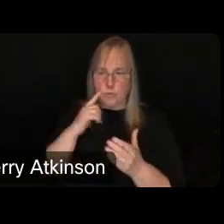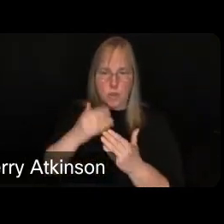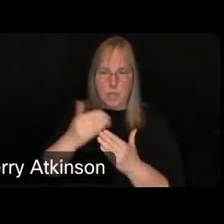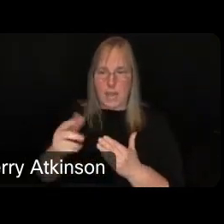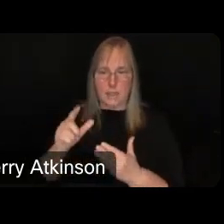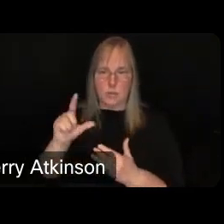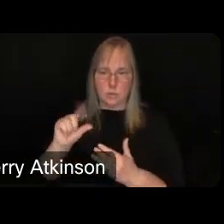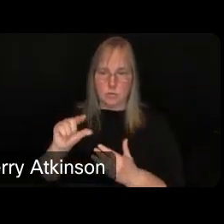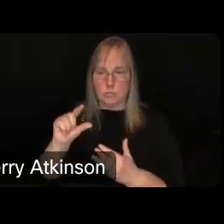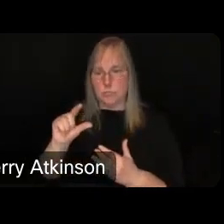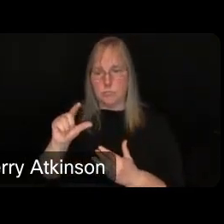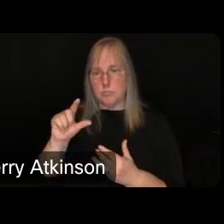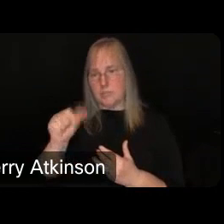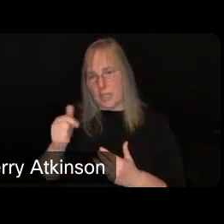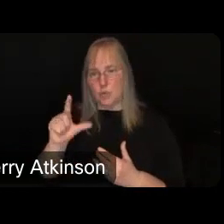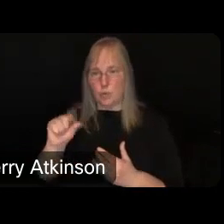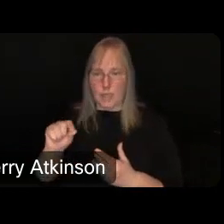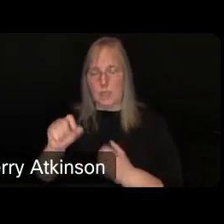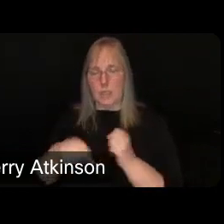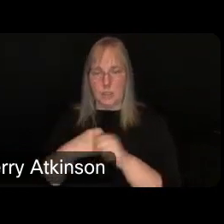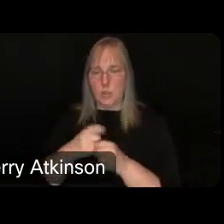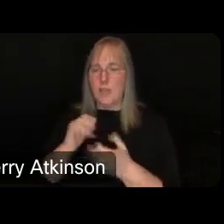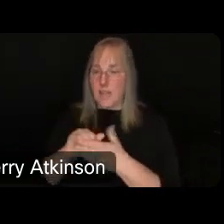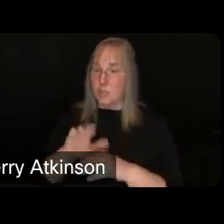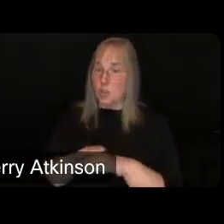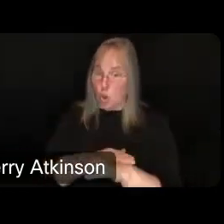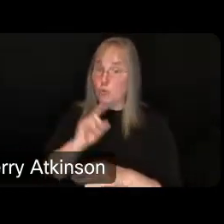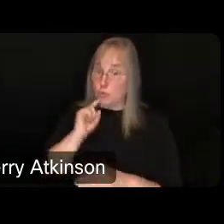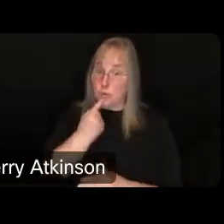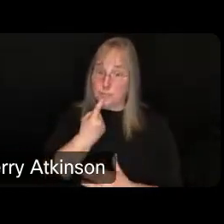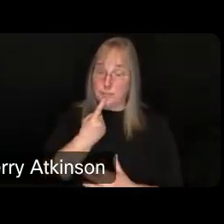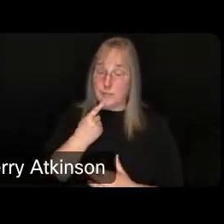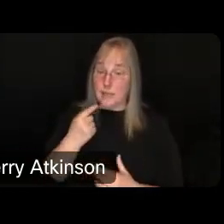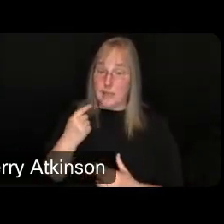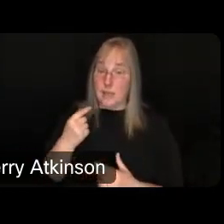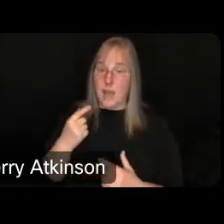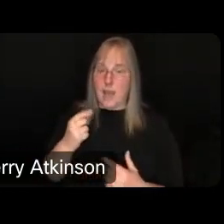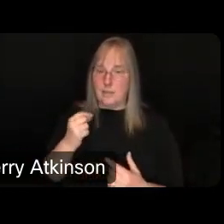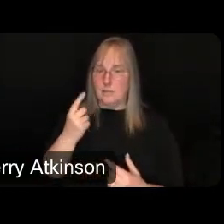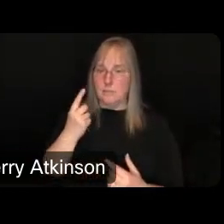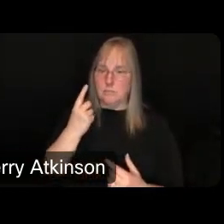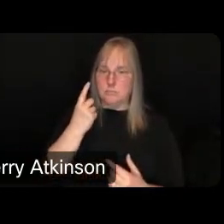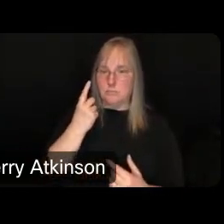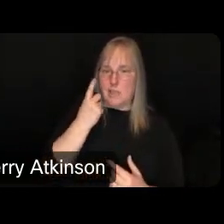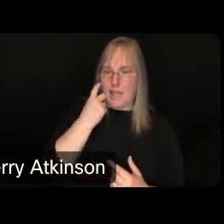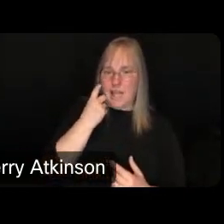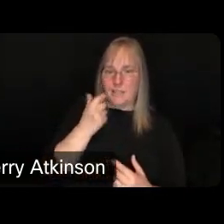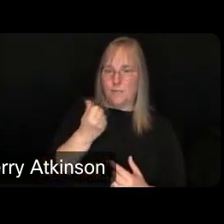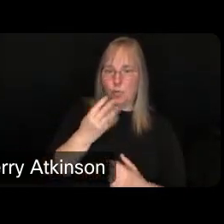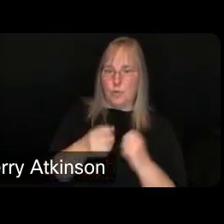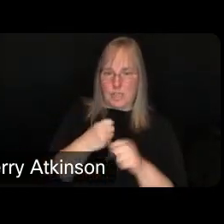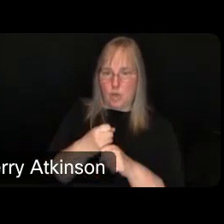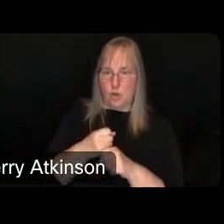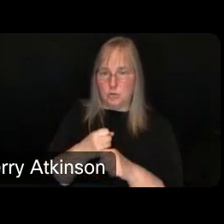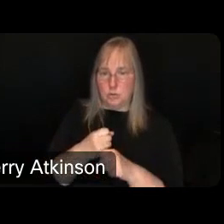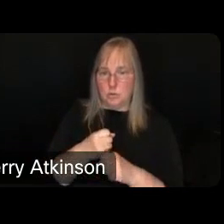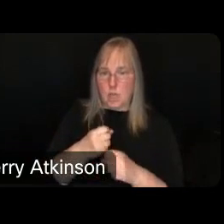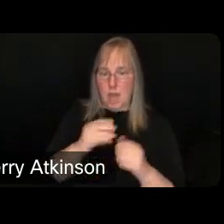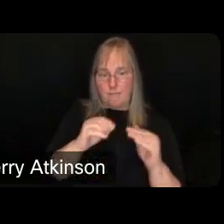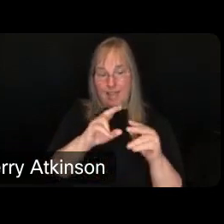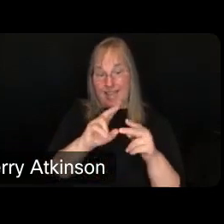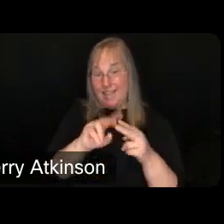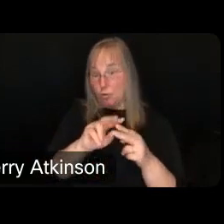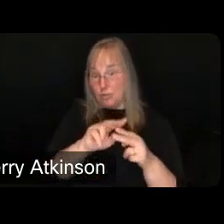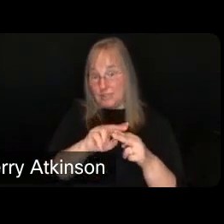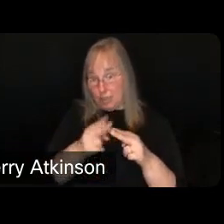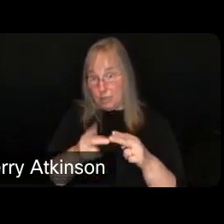slowed down dramatically. And the last few years obviously have been decreased or flat. So what